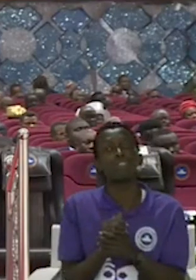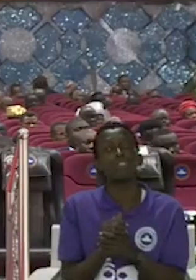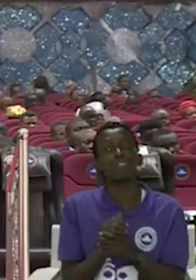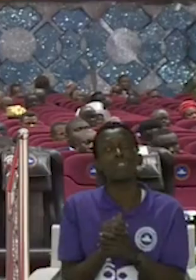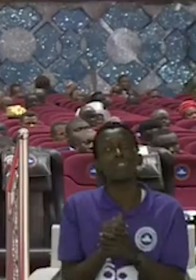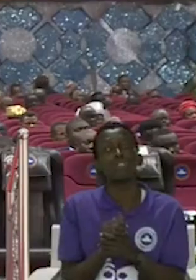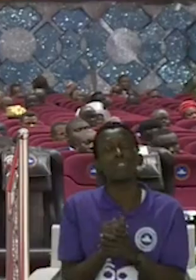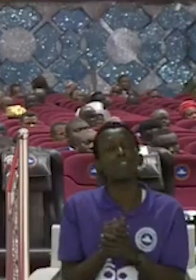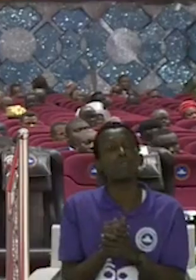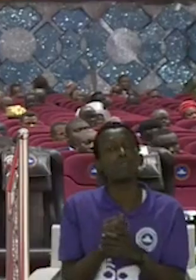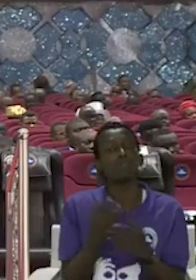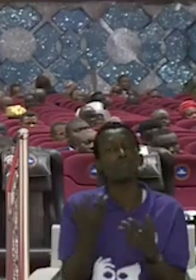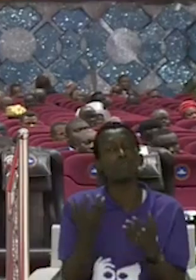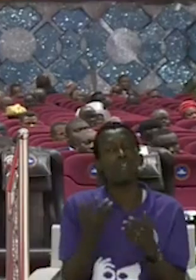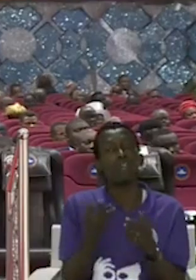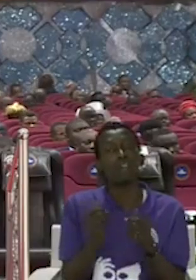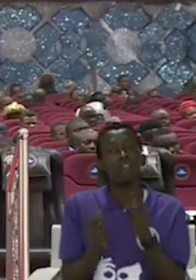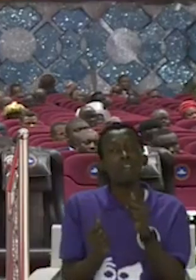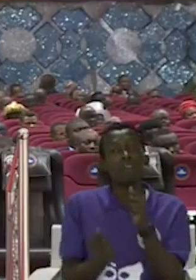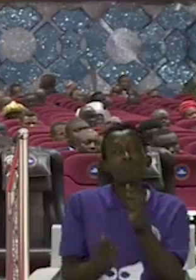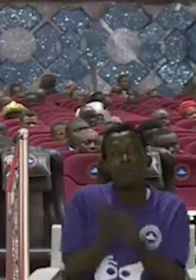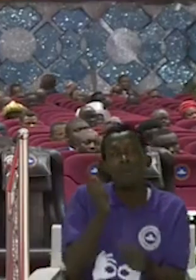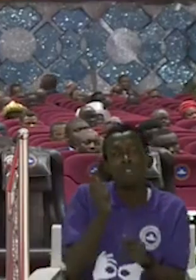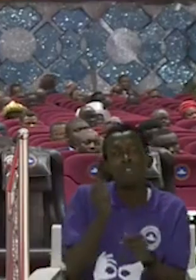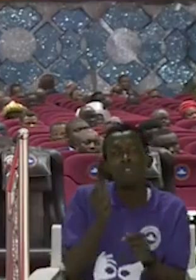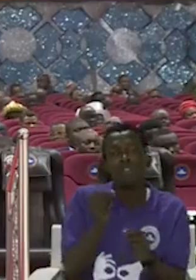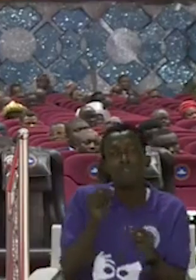how will you call it, contentious issue